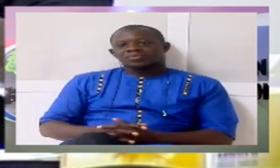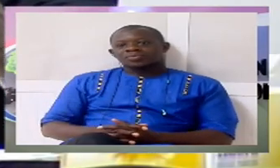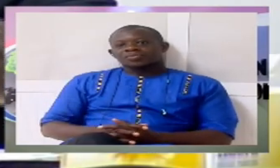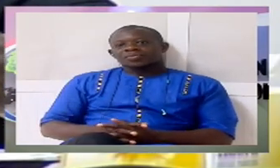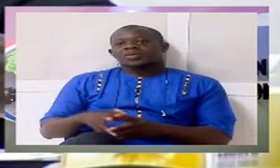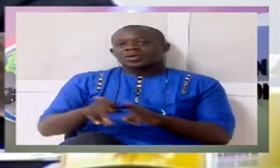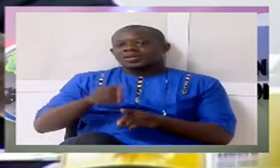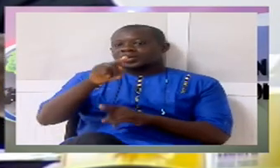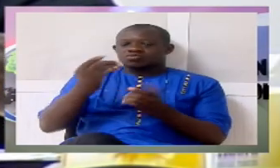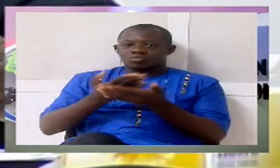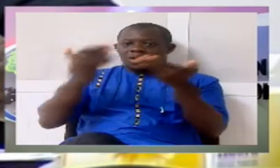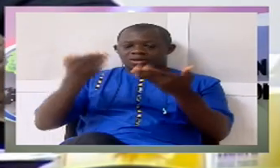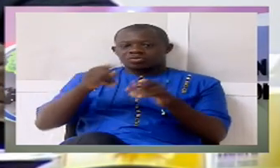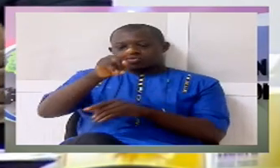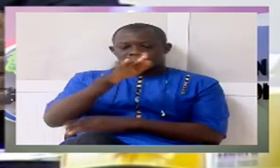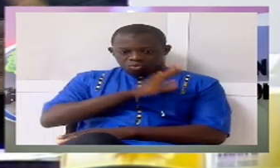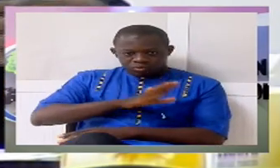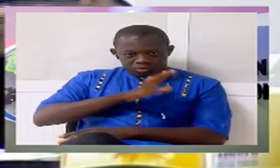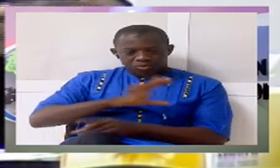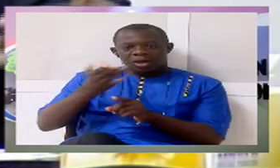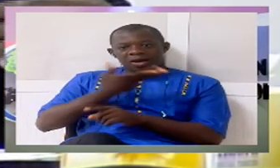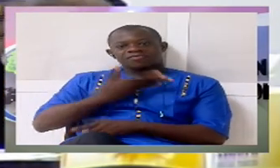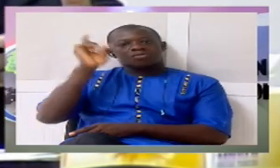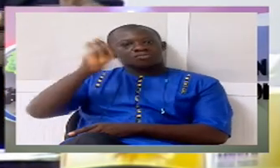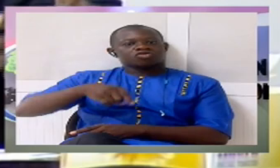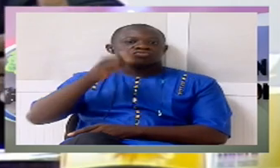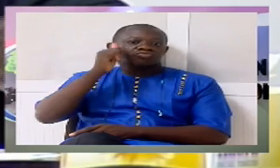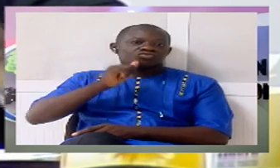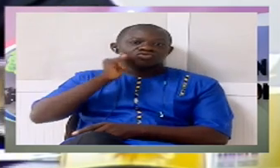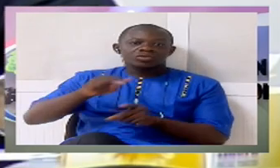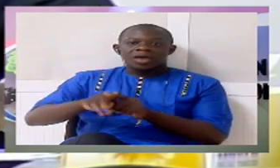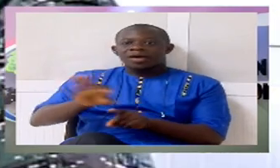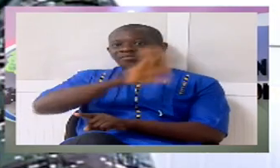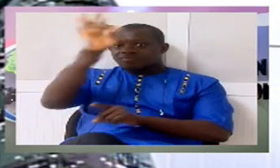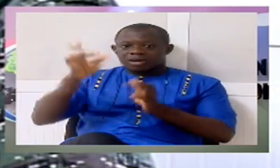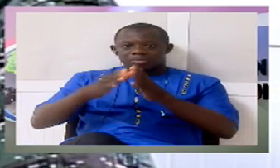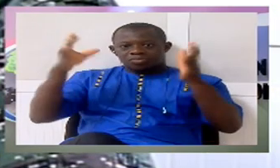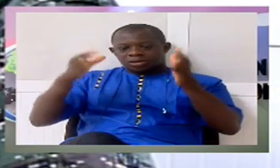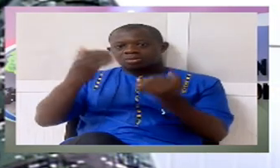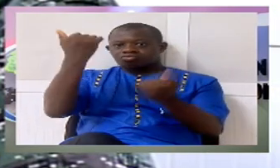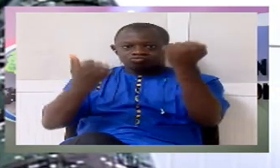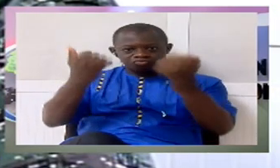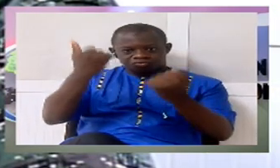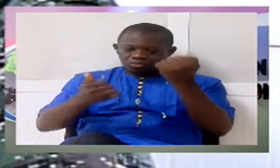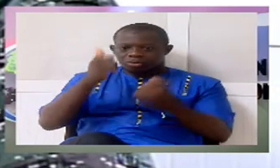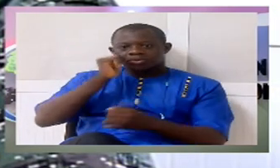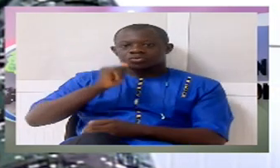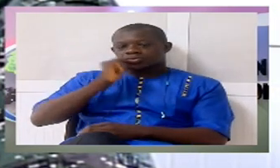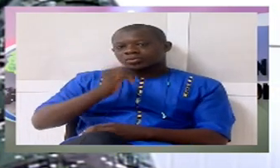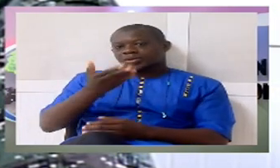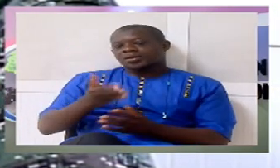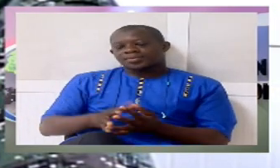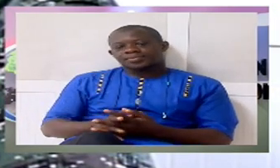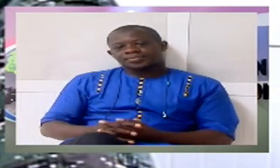That was the reason why you also had to use those huge vehicles. Lolu motax sax ngeen daan amé moto yu maga